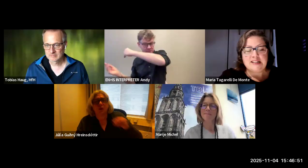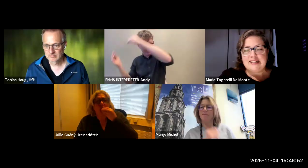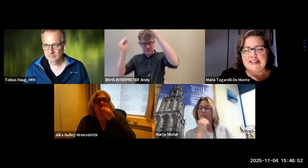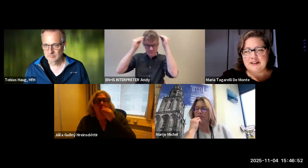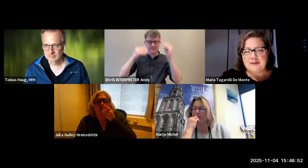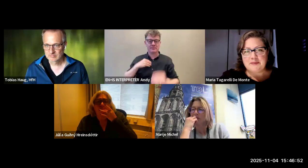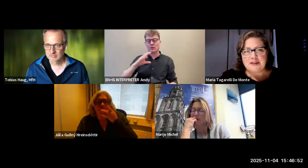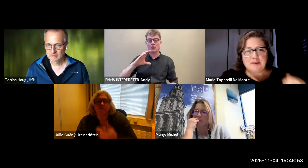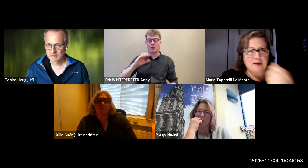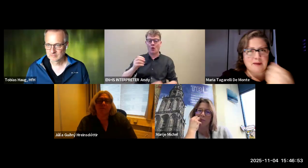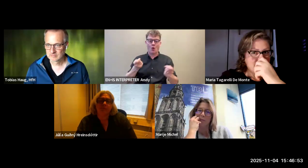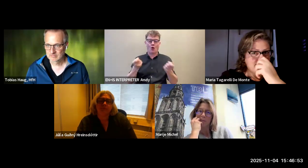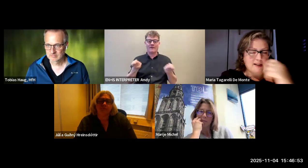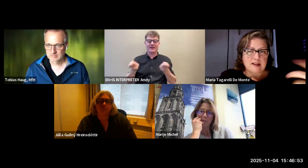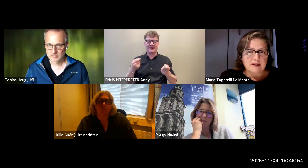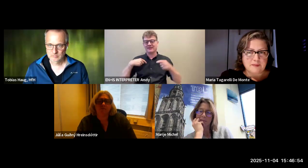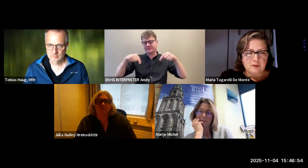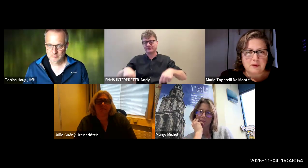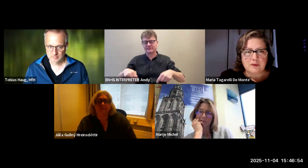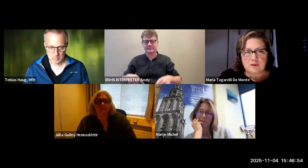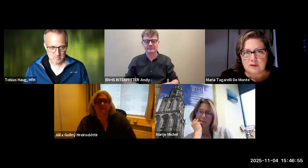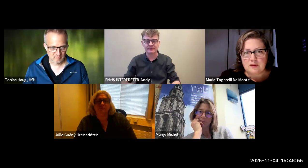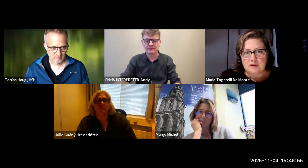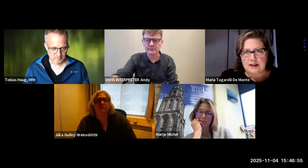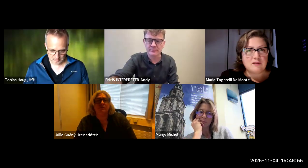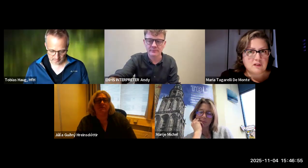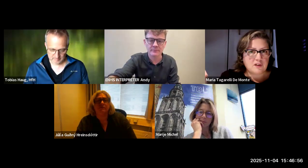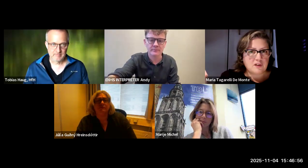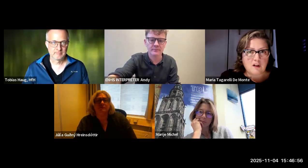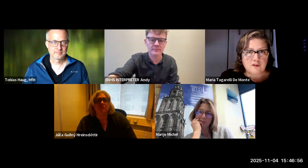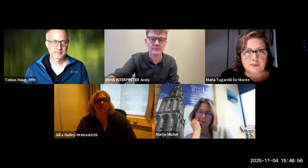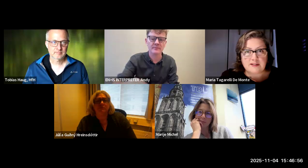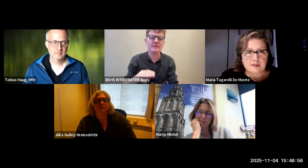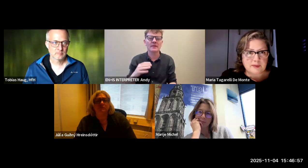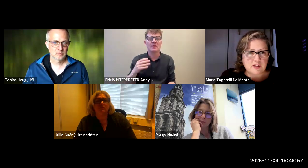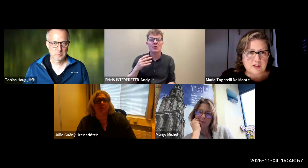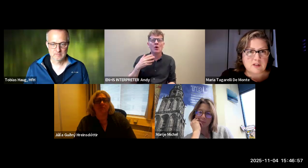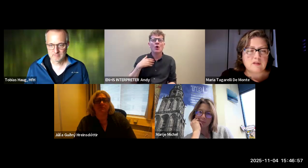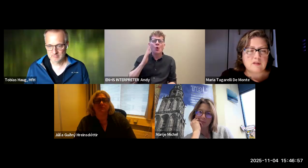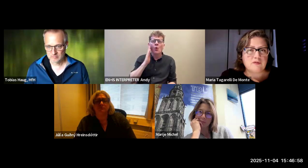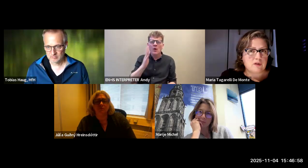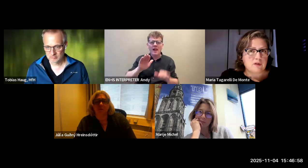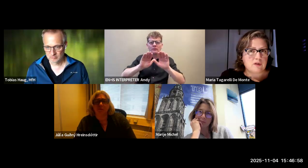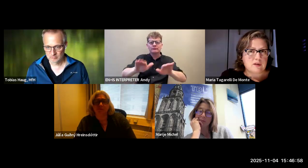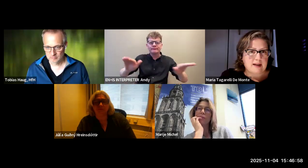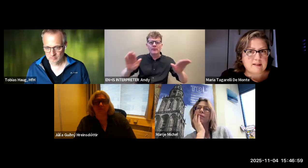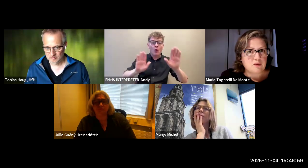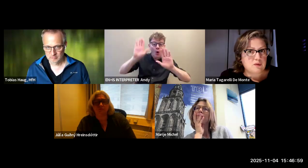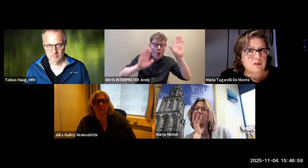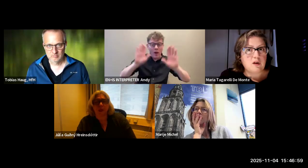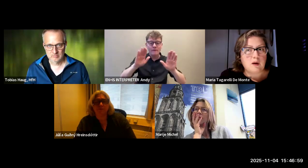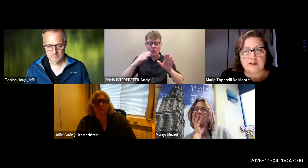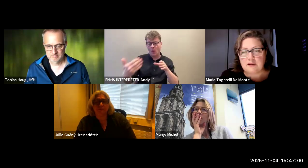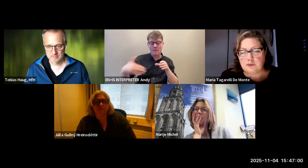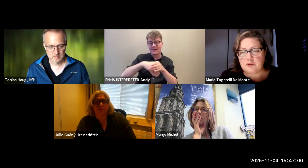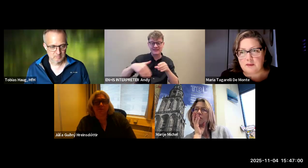co-convener, about this, we will have a sort of call for participation for that